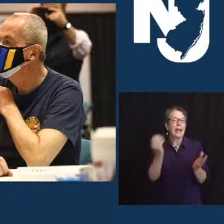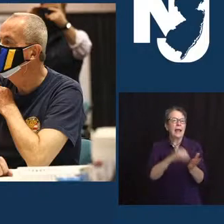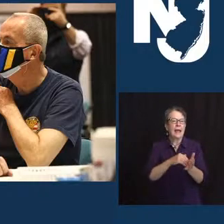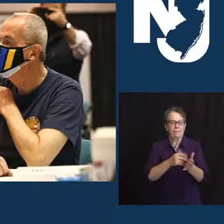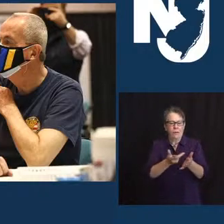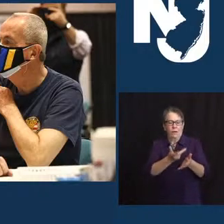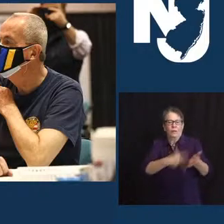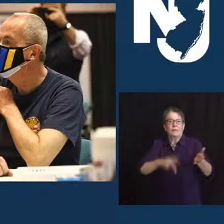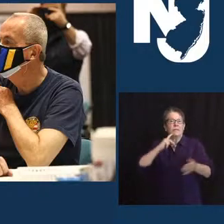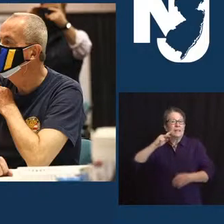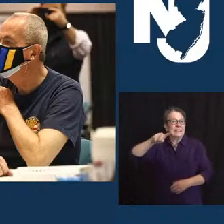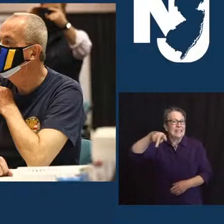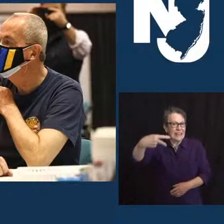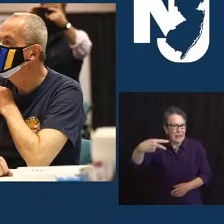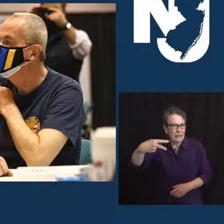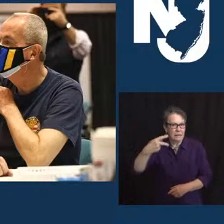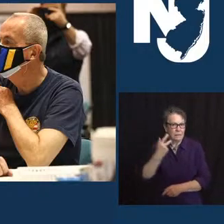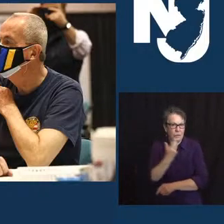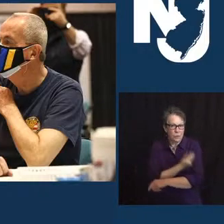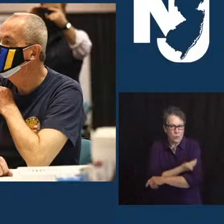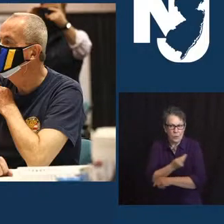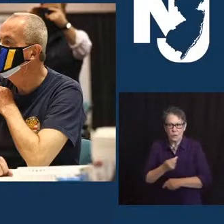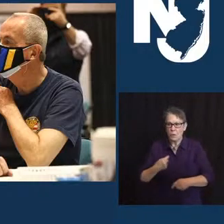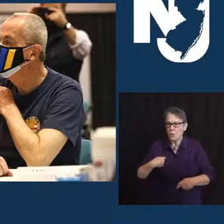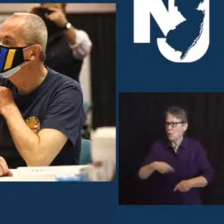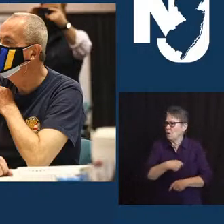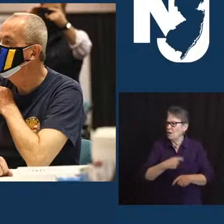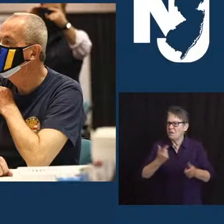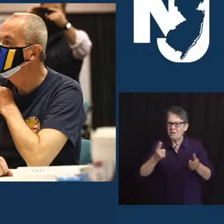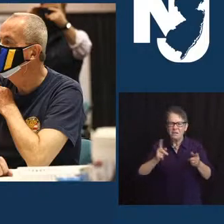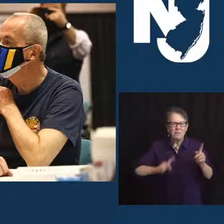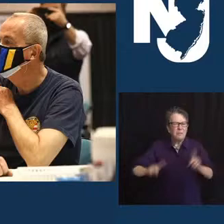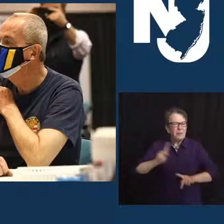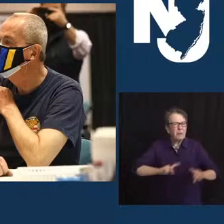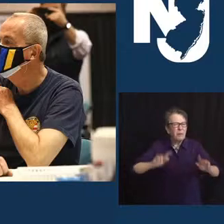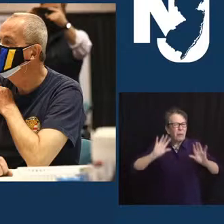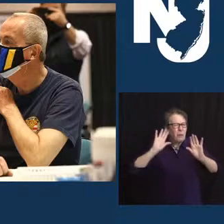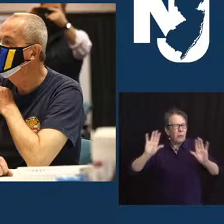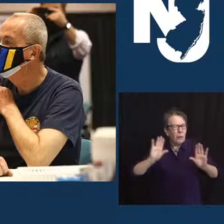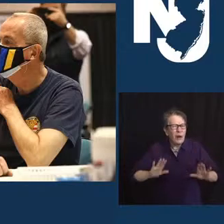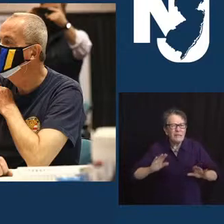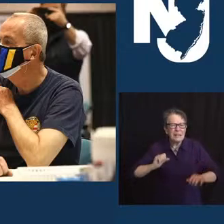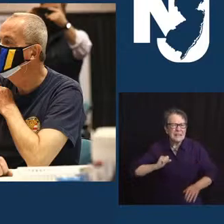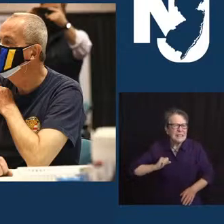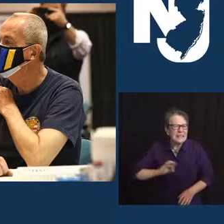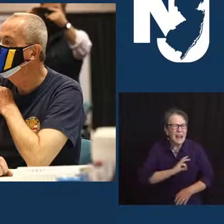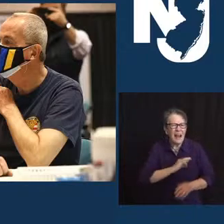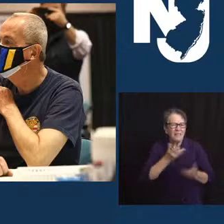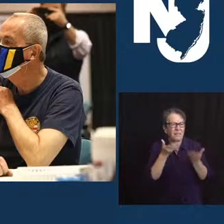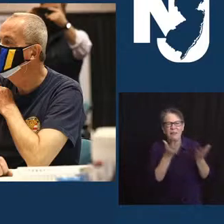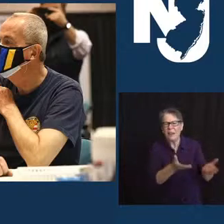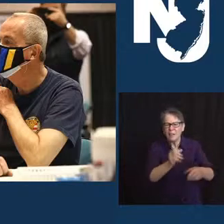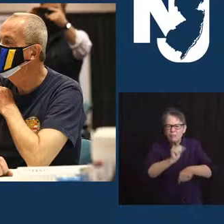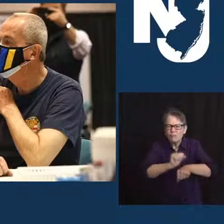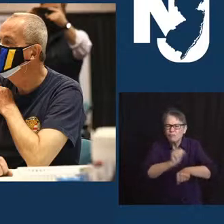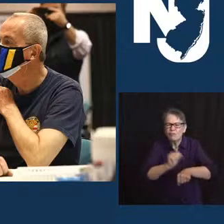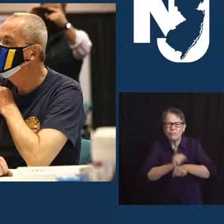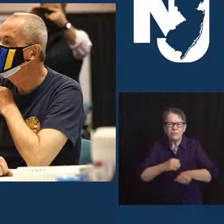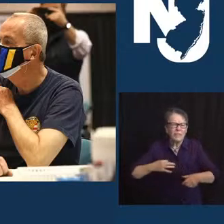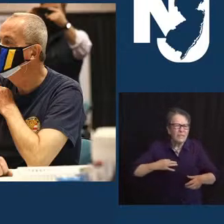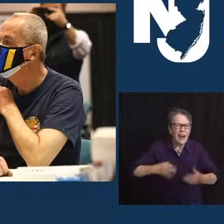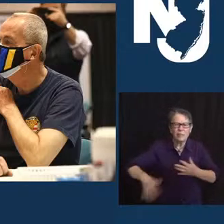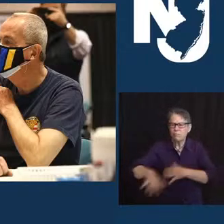extremely grateful for everyone's efforts. And by the way, as we sit here, as I speak, the Atlantic City mega site